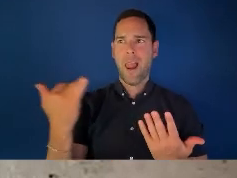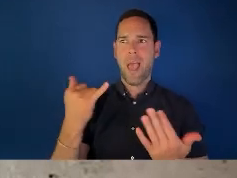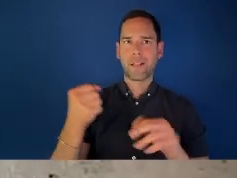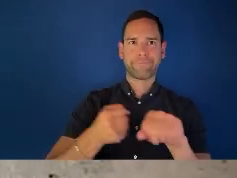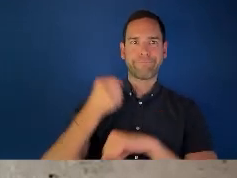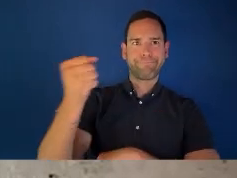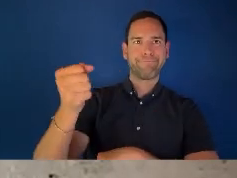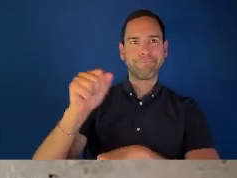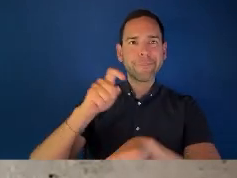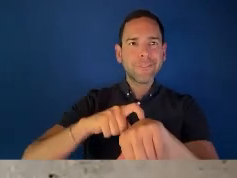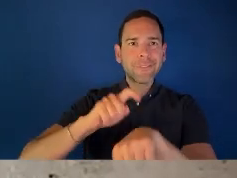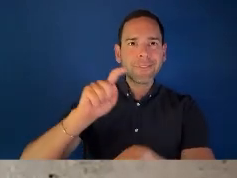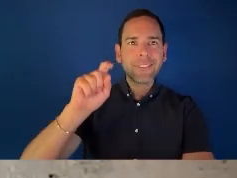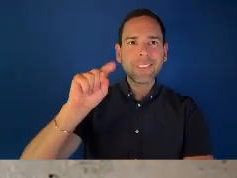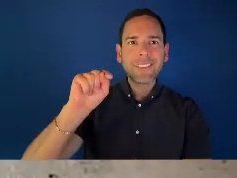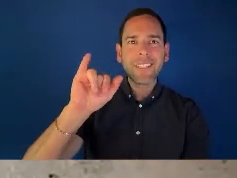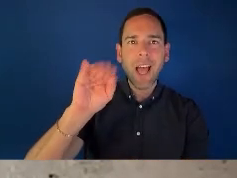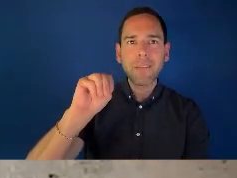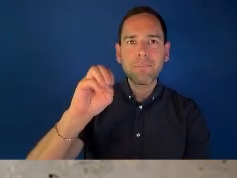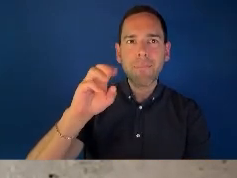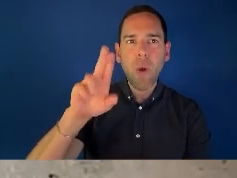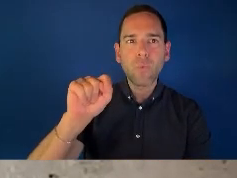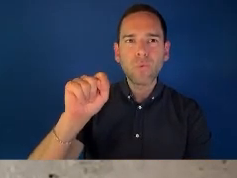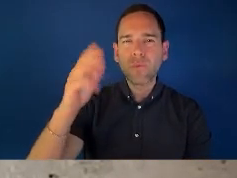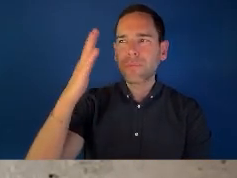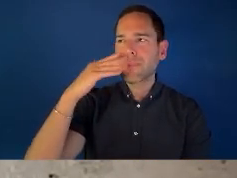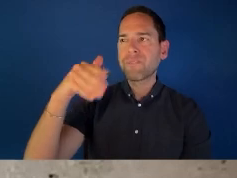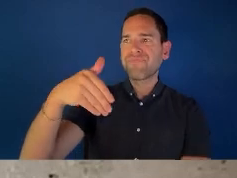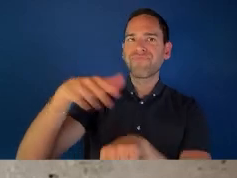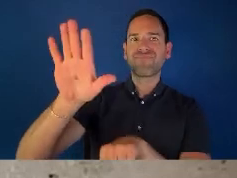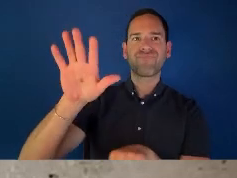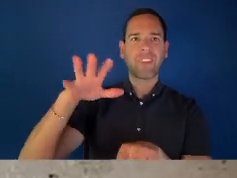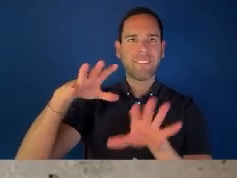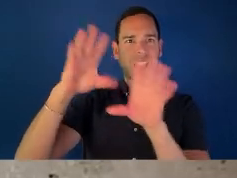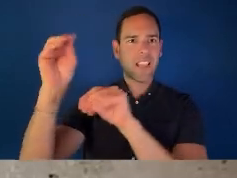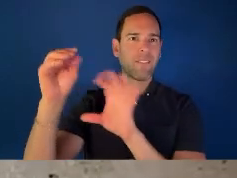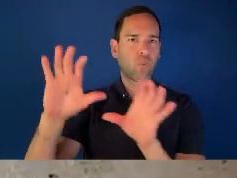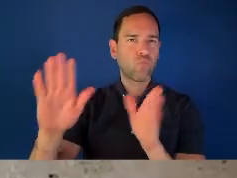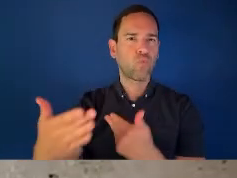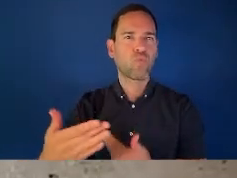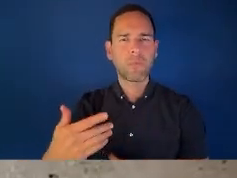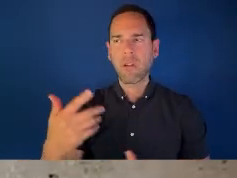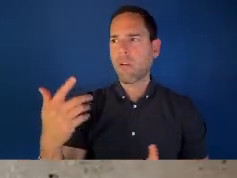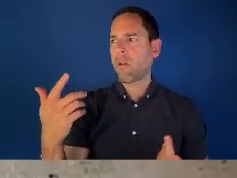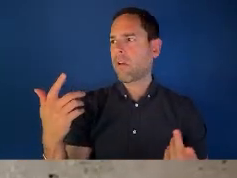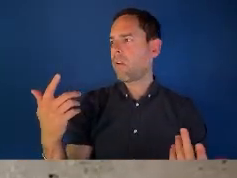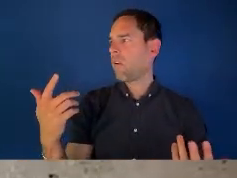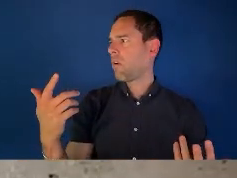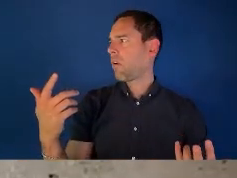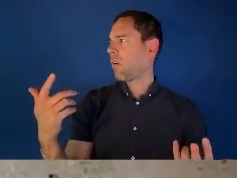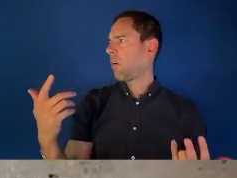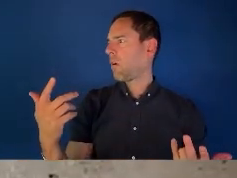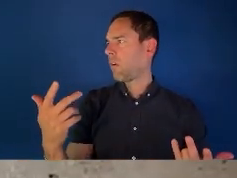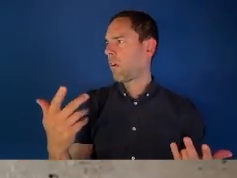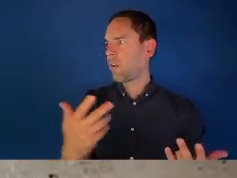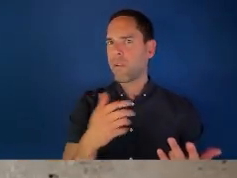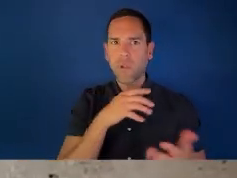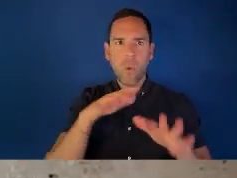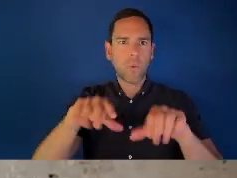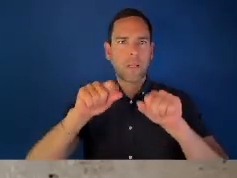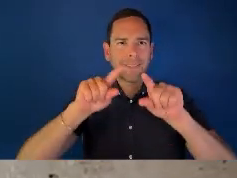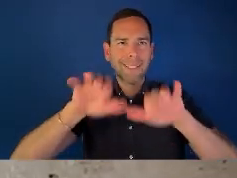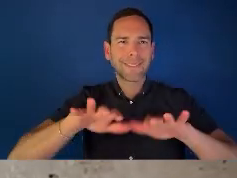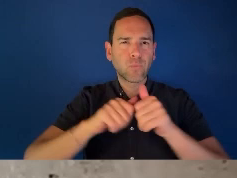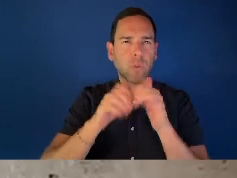And I think that in a way that would like accommodate everyone, I personally do